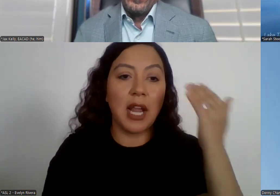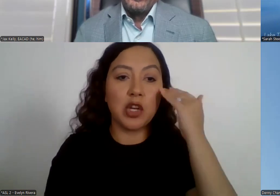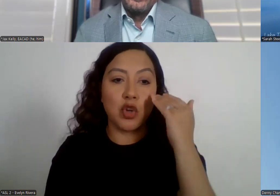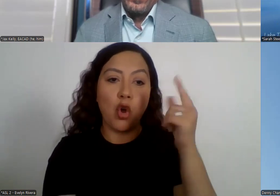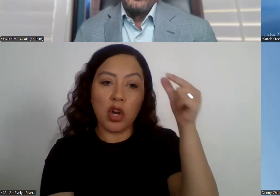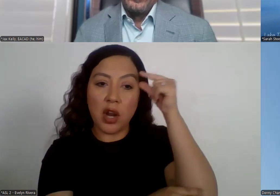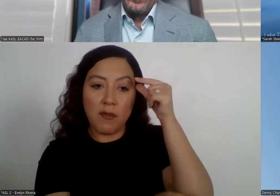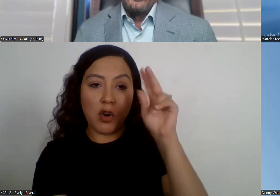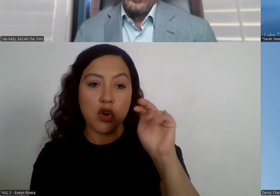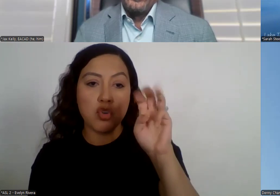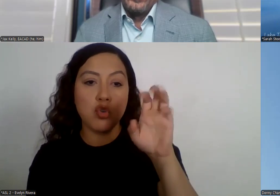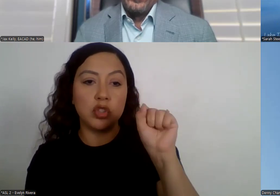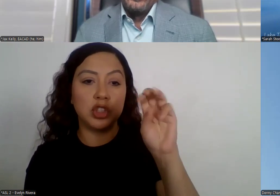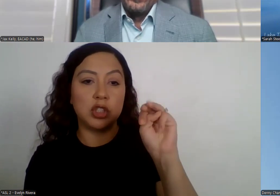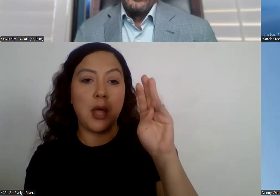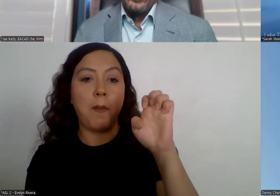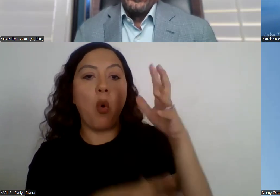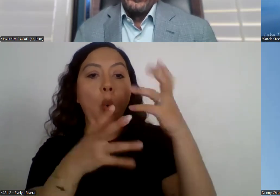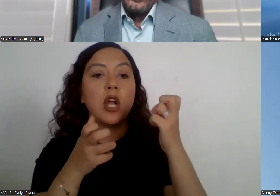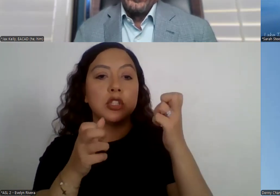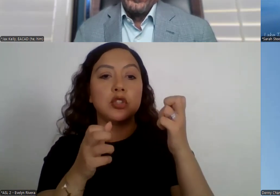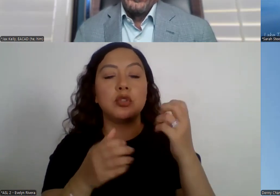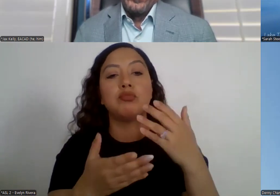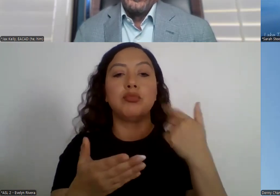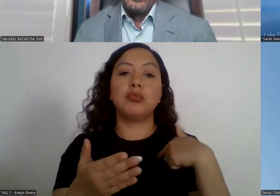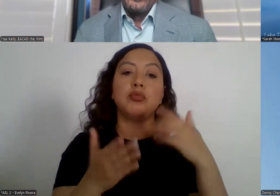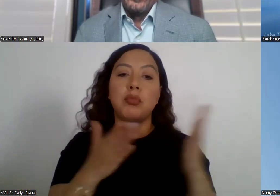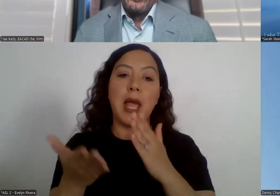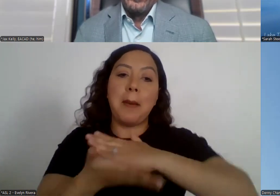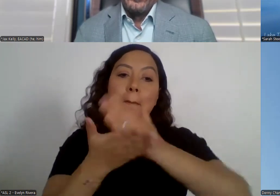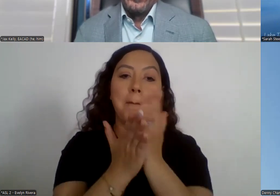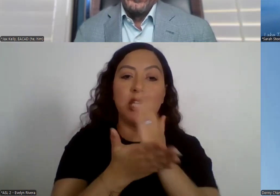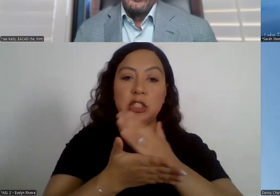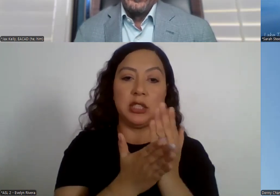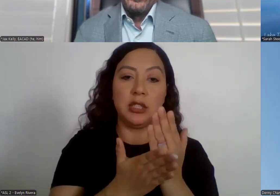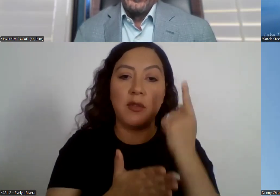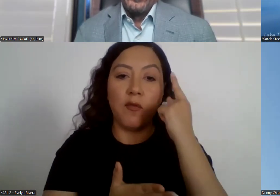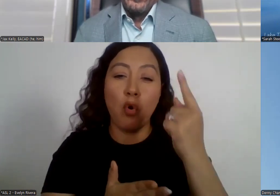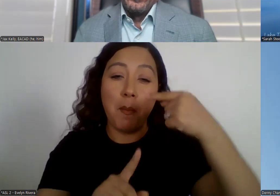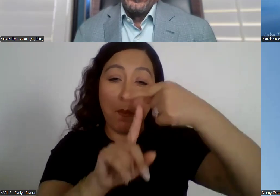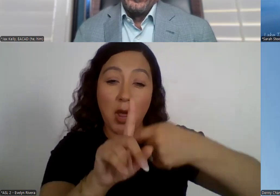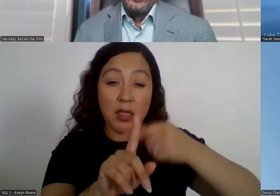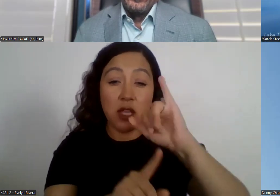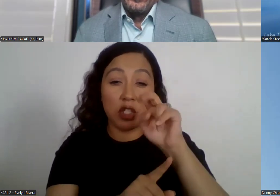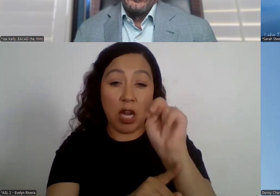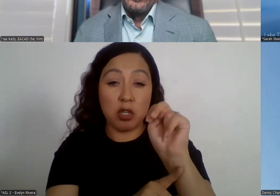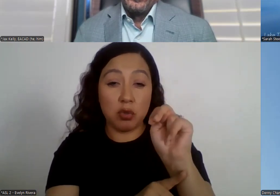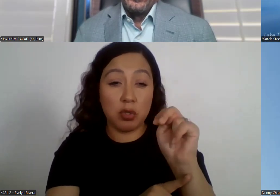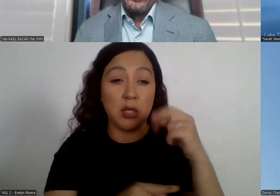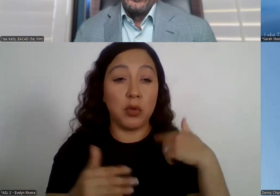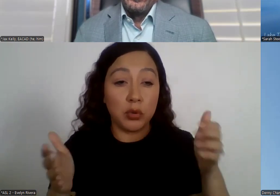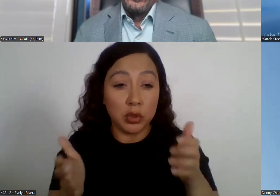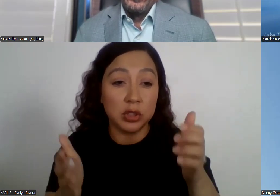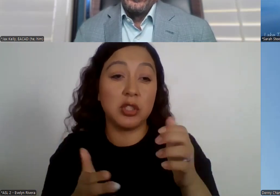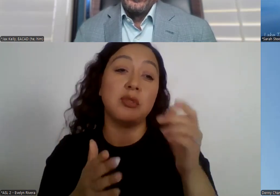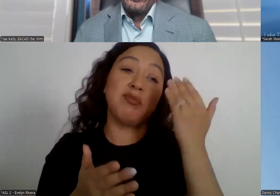Medicaid coverage. And that would, for certain types of immigrants, asylees, and refugees, leave them in this state without